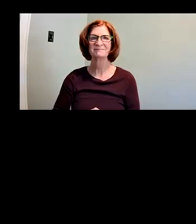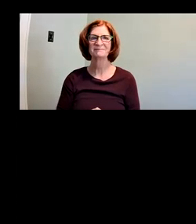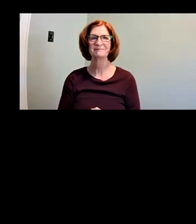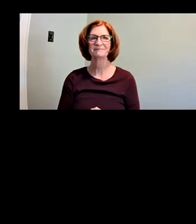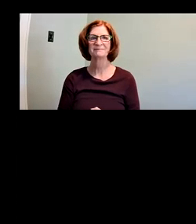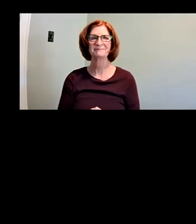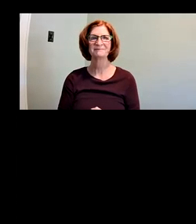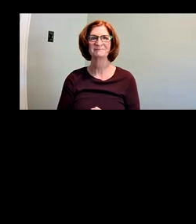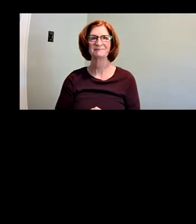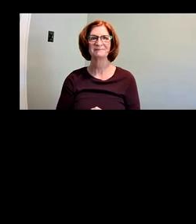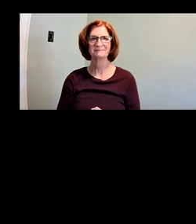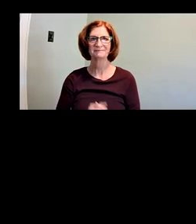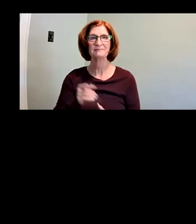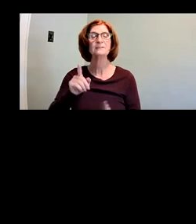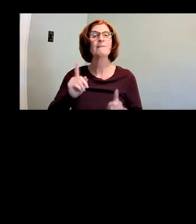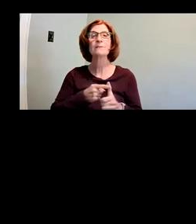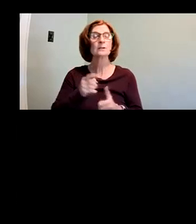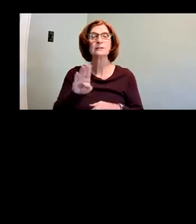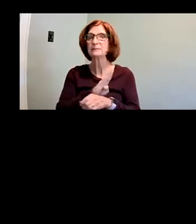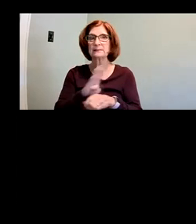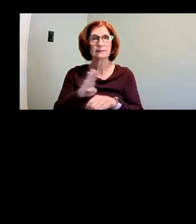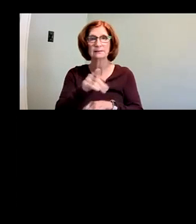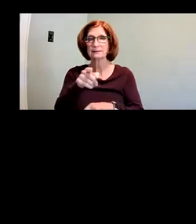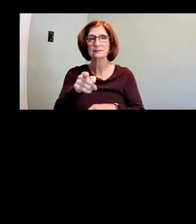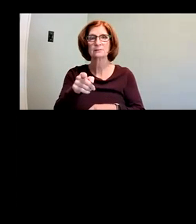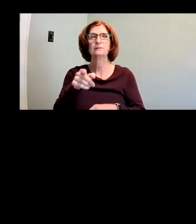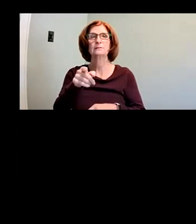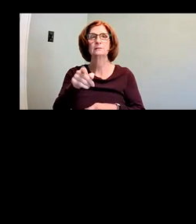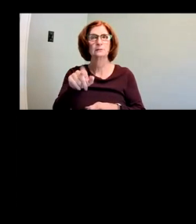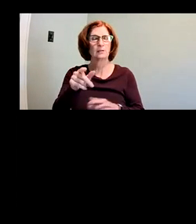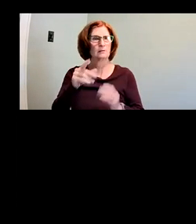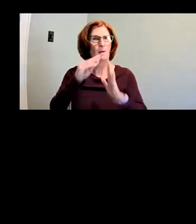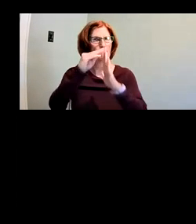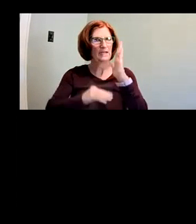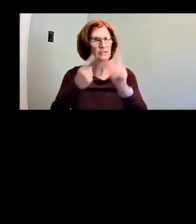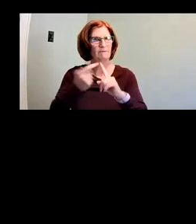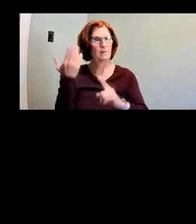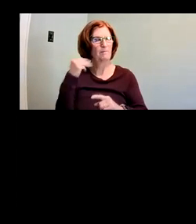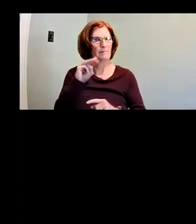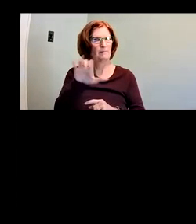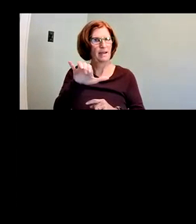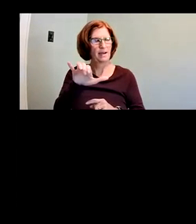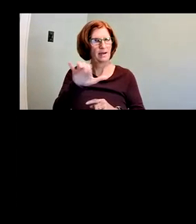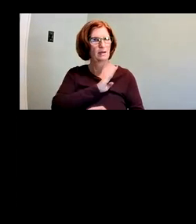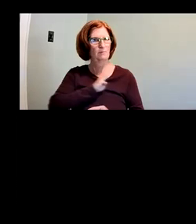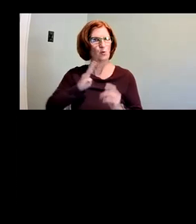And the first order of business, I believe, is the approval of the minutes from the May board meeting. I'll move. It's actually